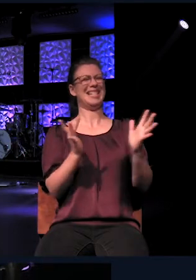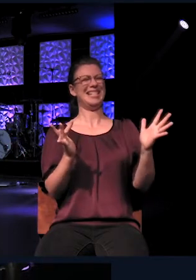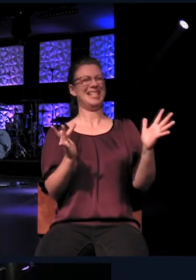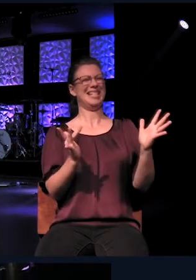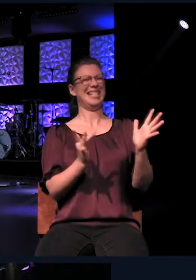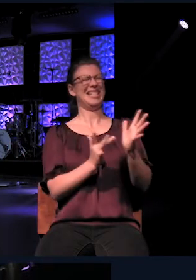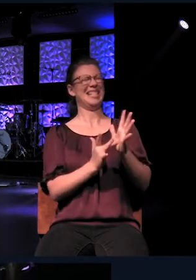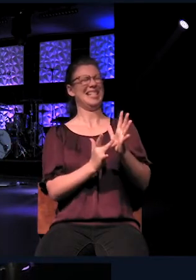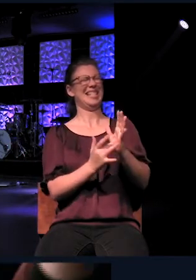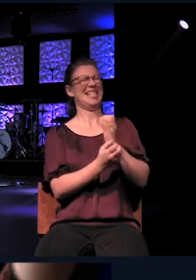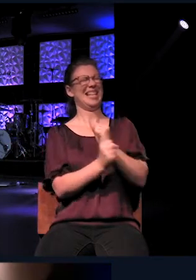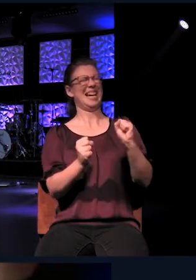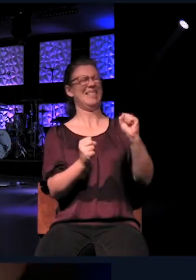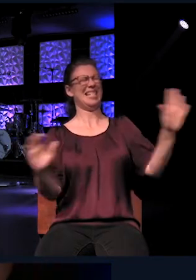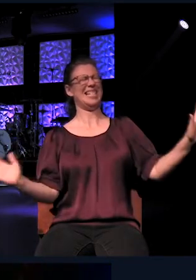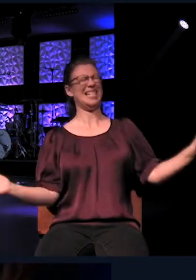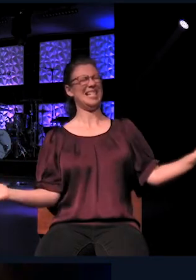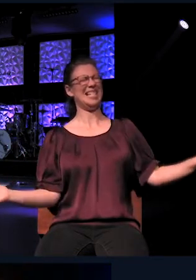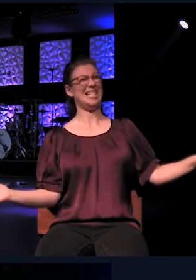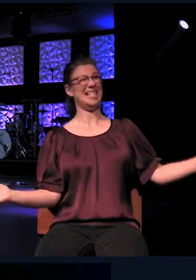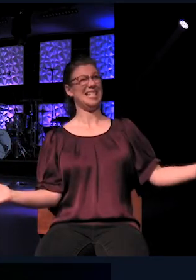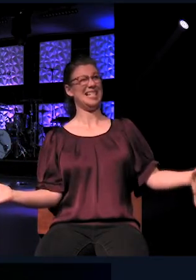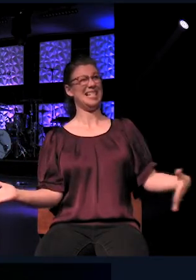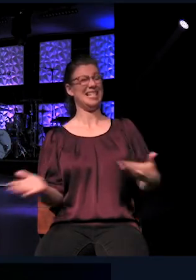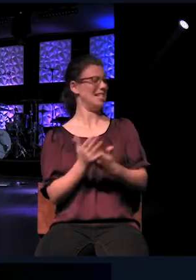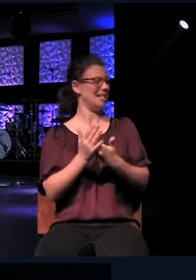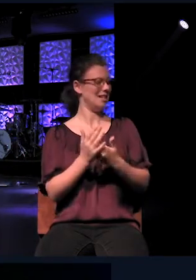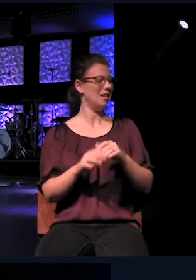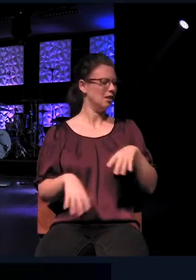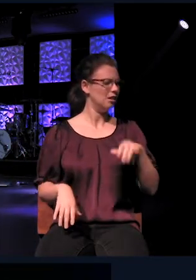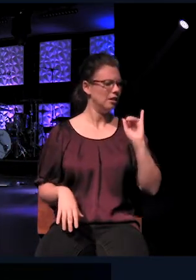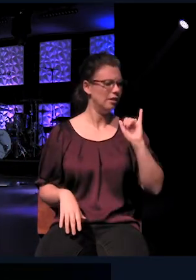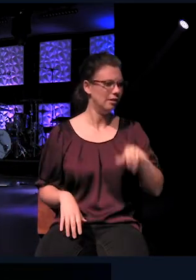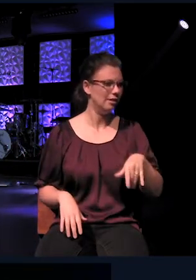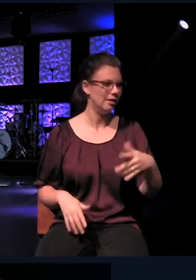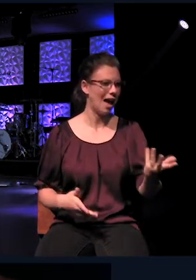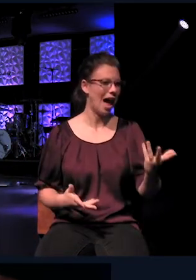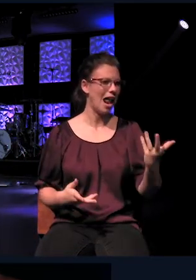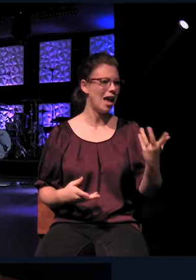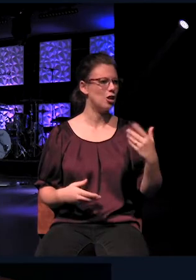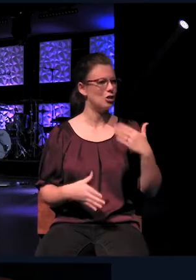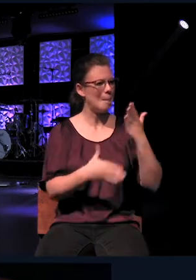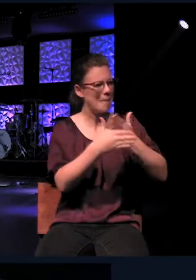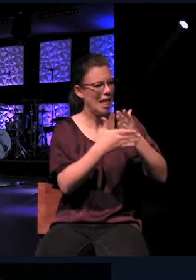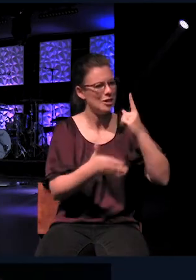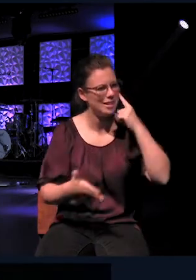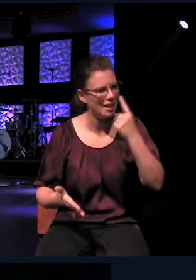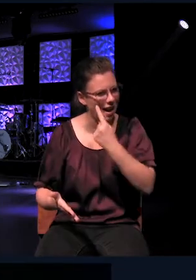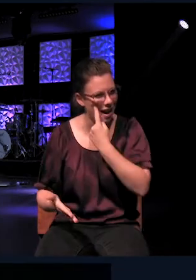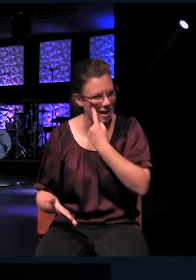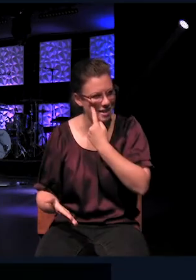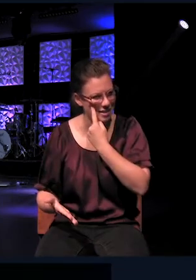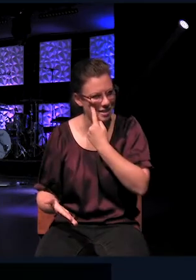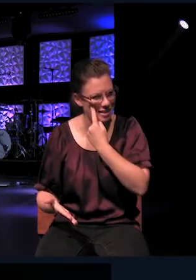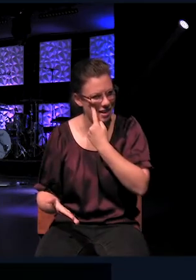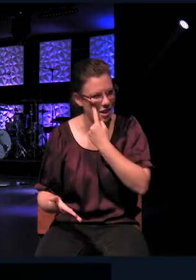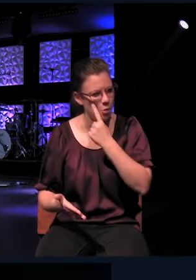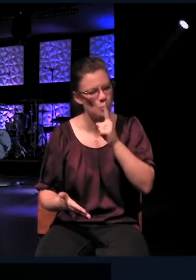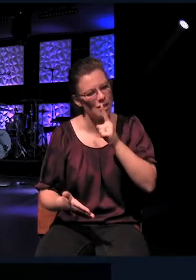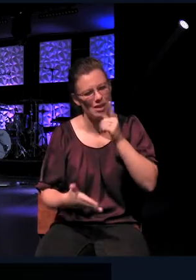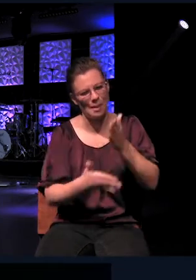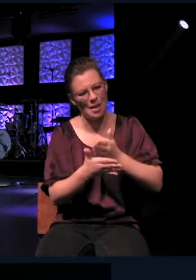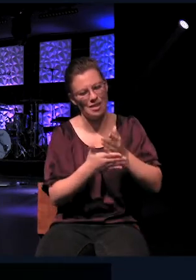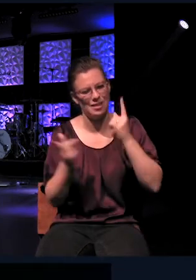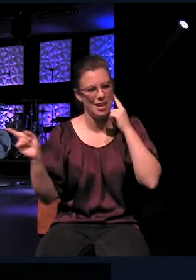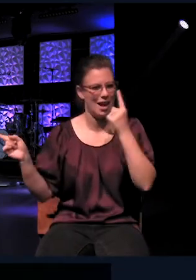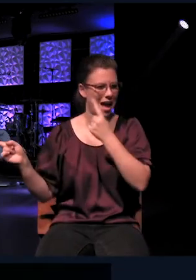hated all, and drool is running down our face, and we wonder why no one wants to be